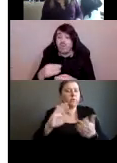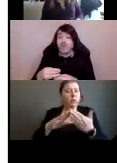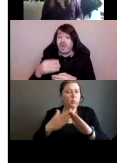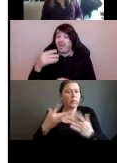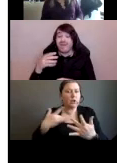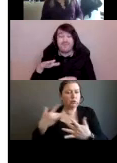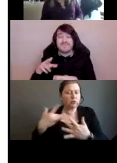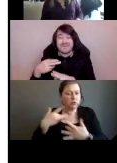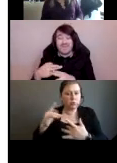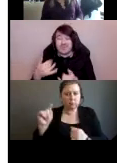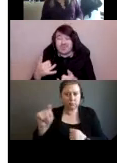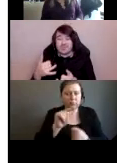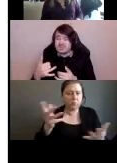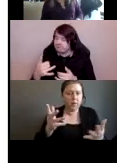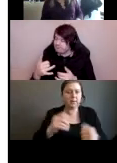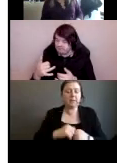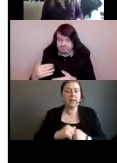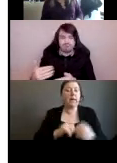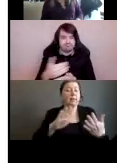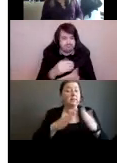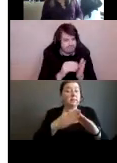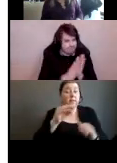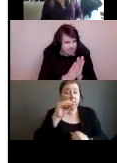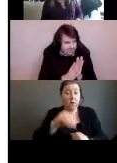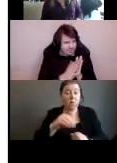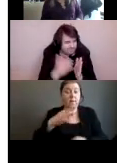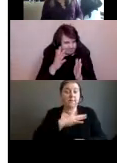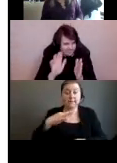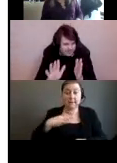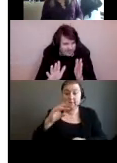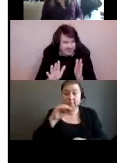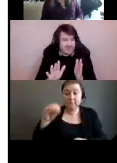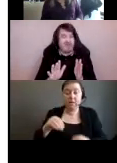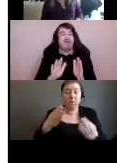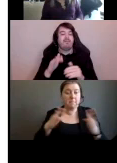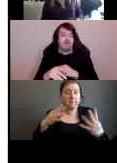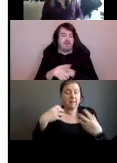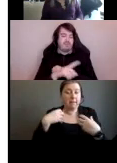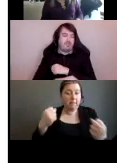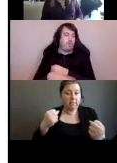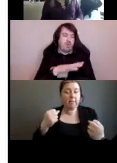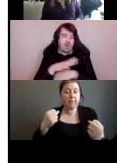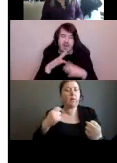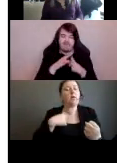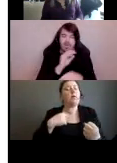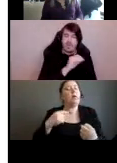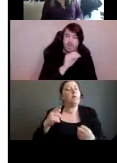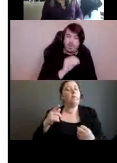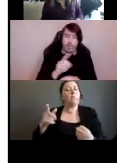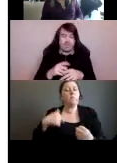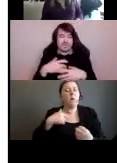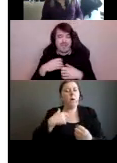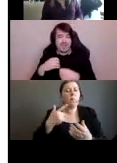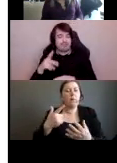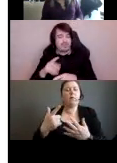to address. The City of Ottawa and staff at Ottawa Public Health continue to bring questions and feedback